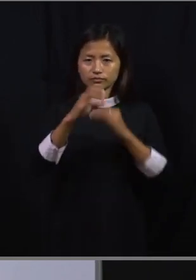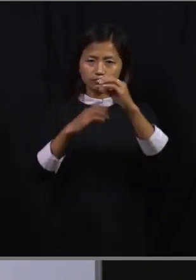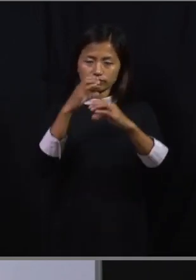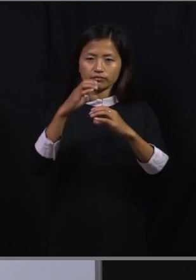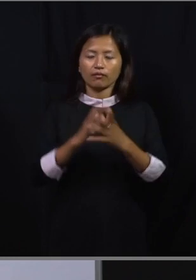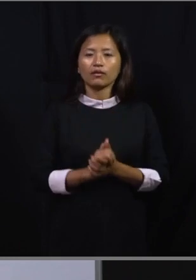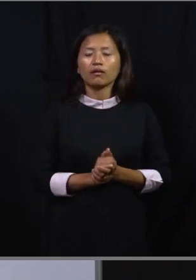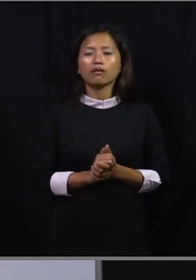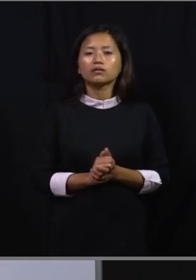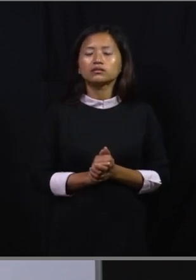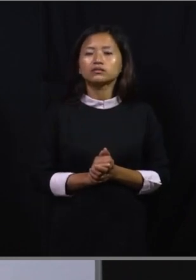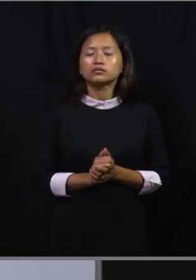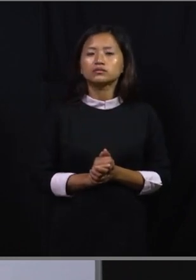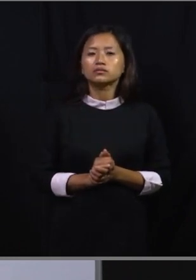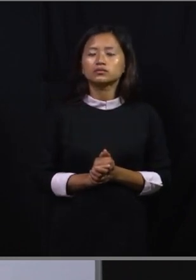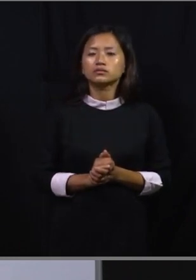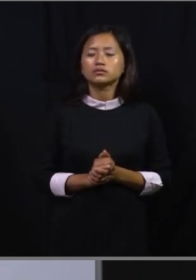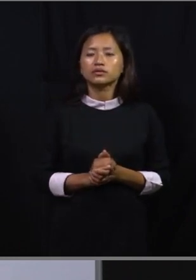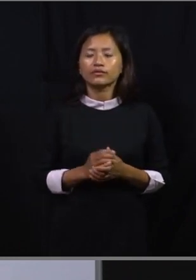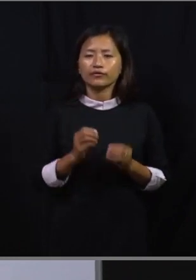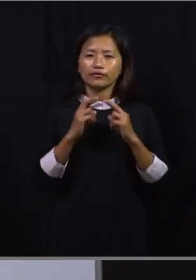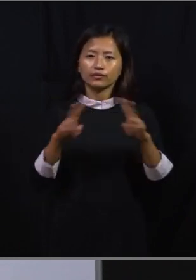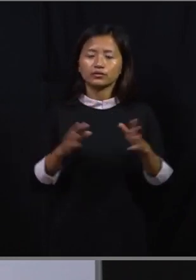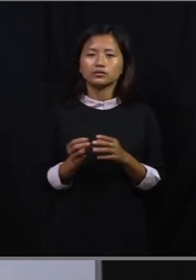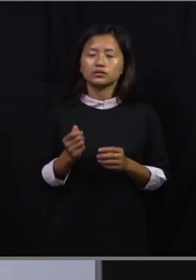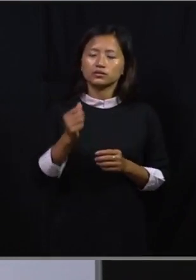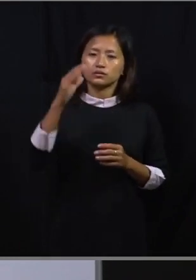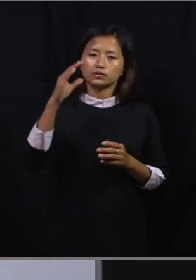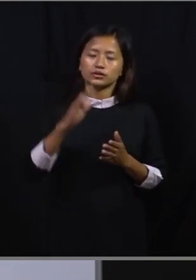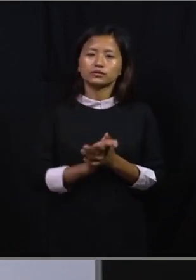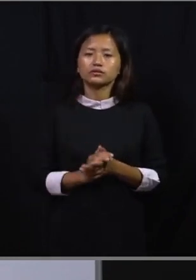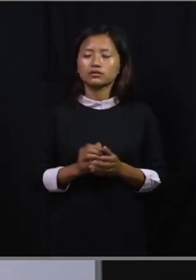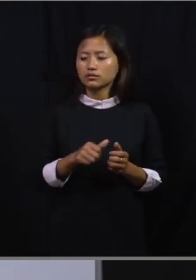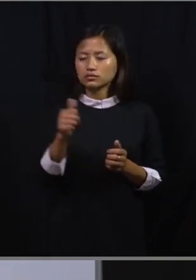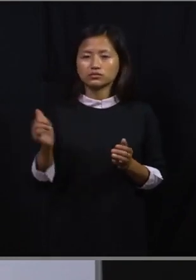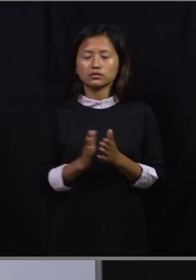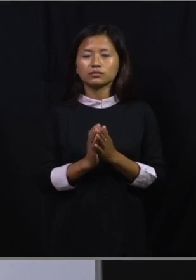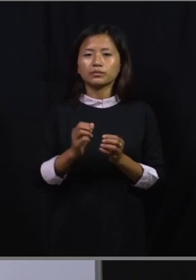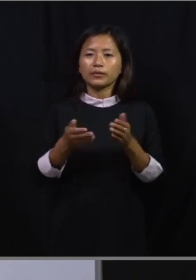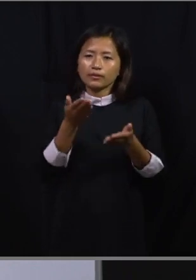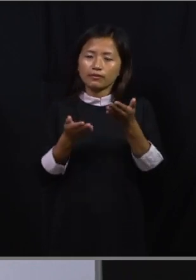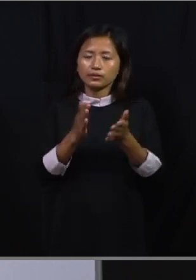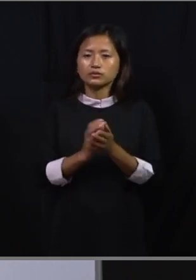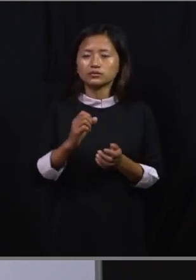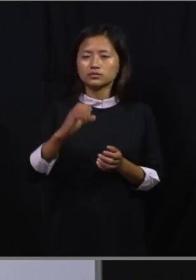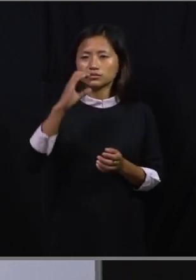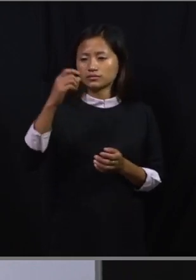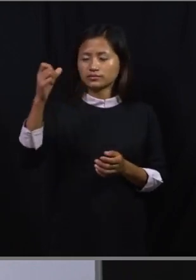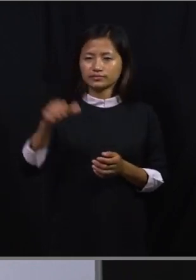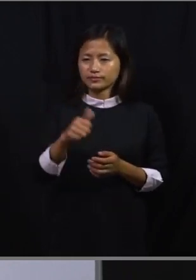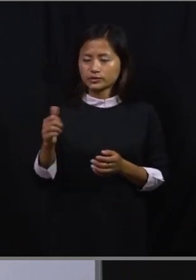this company is very rich than as compared to other small countries, right? So the MNCs under